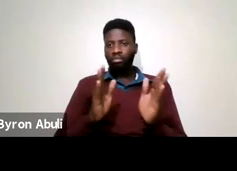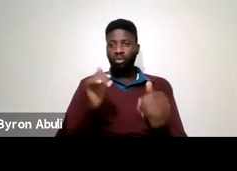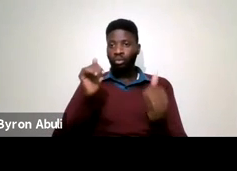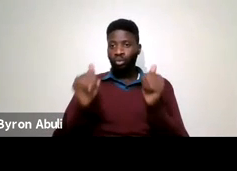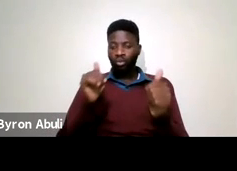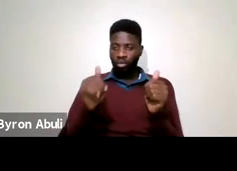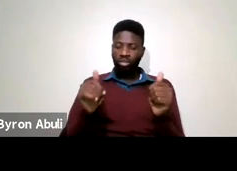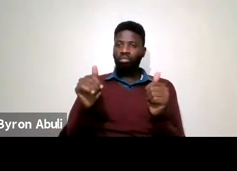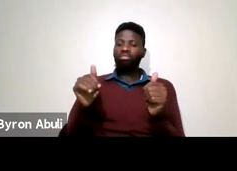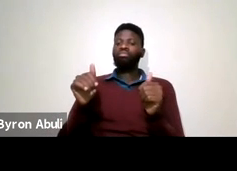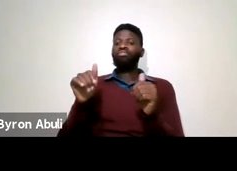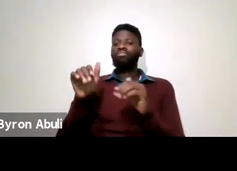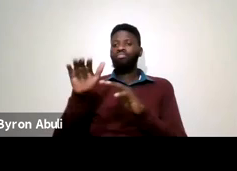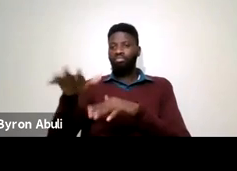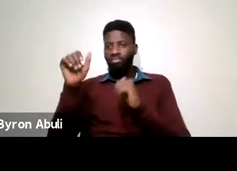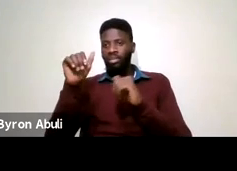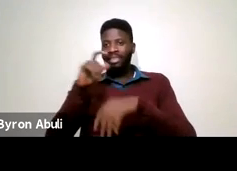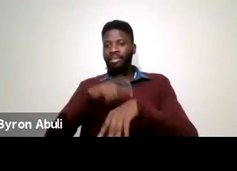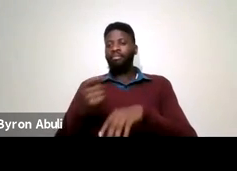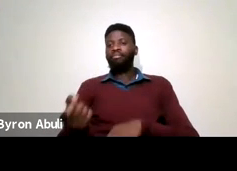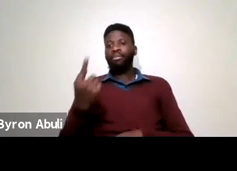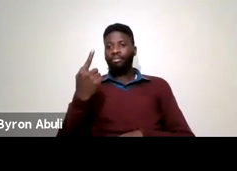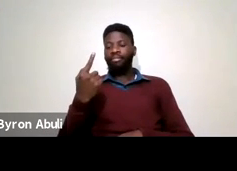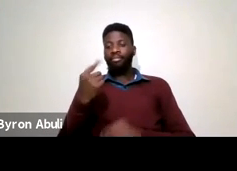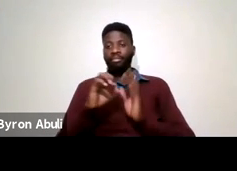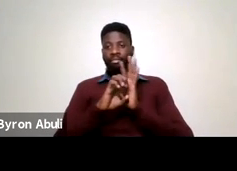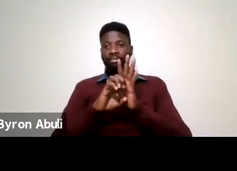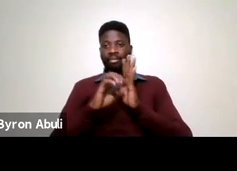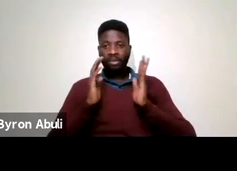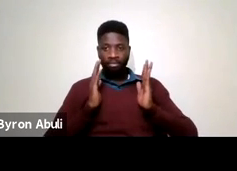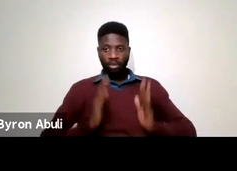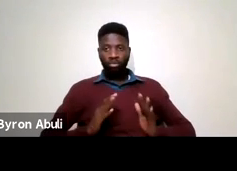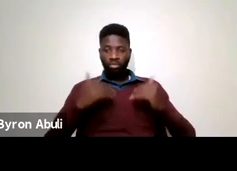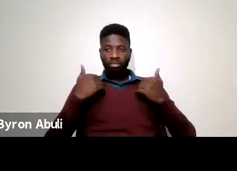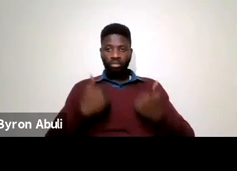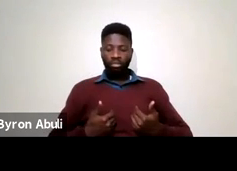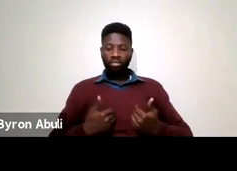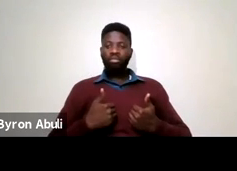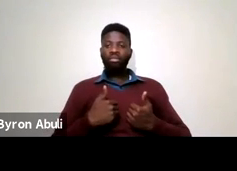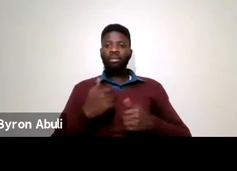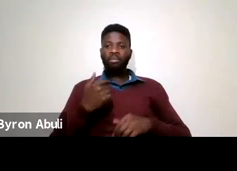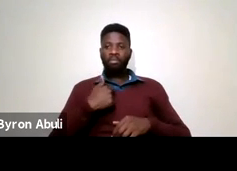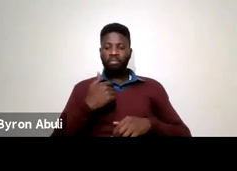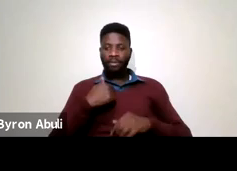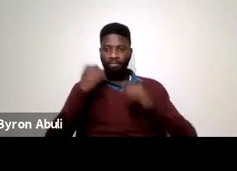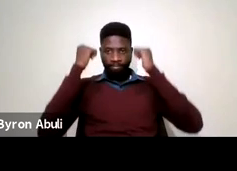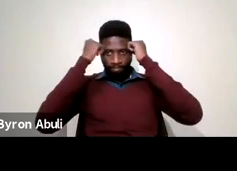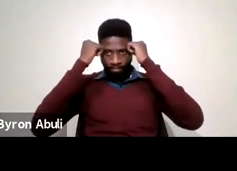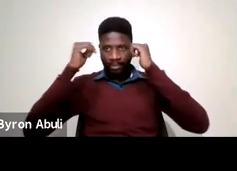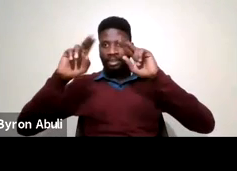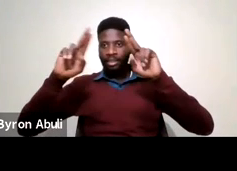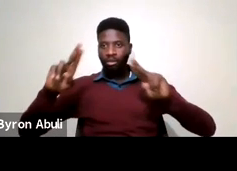come. What I mean is, for example, personally, I'm Yes. someone who I'm pursuing international relations. So